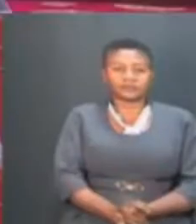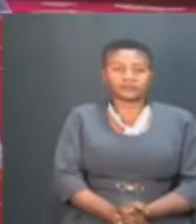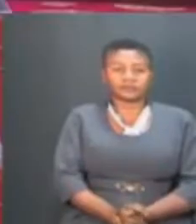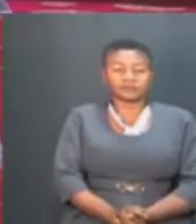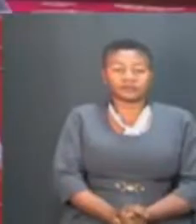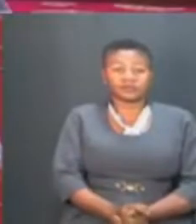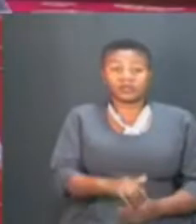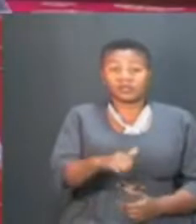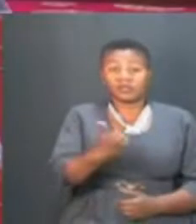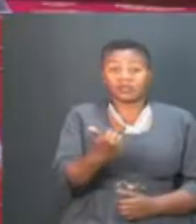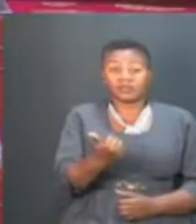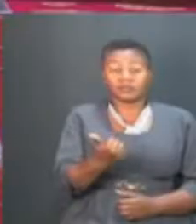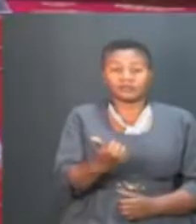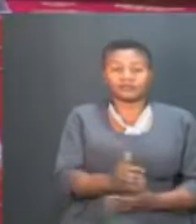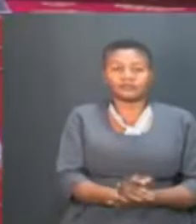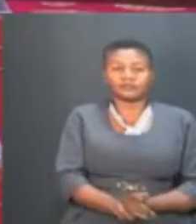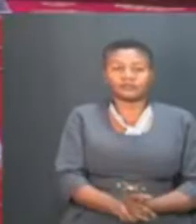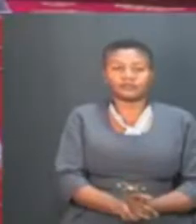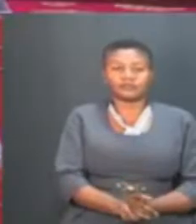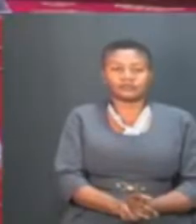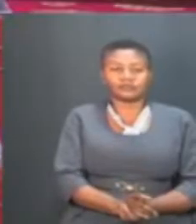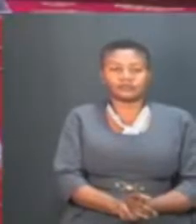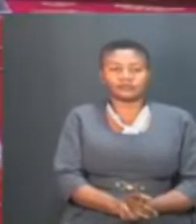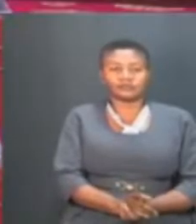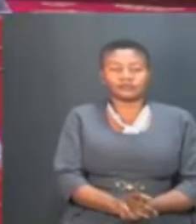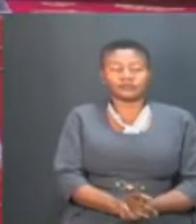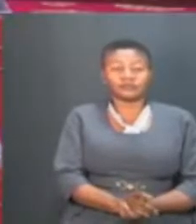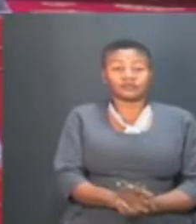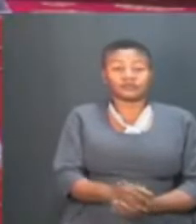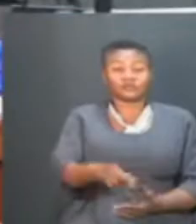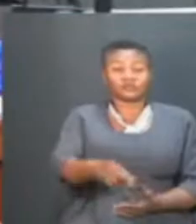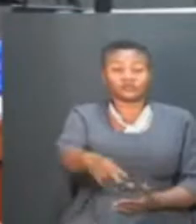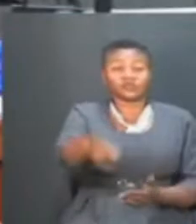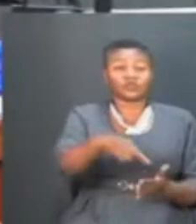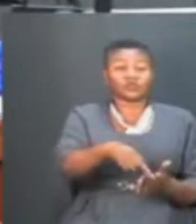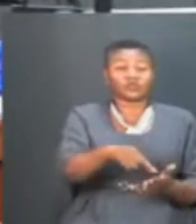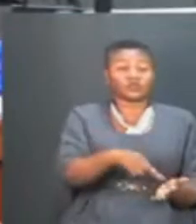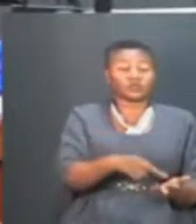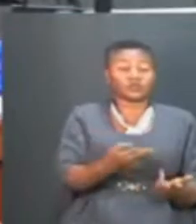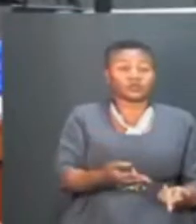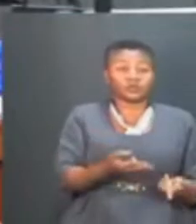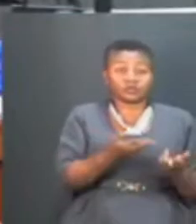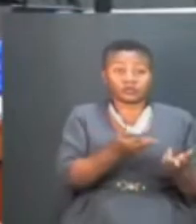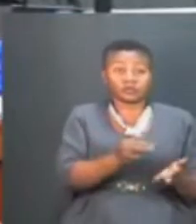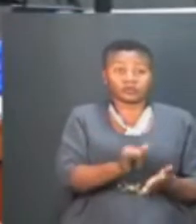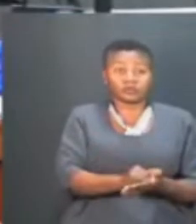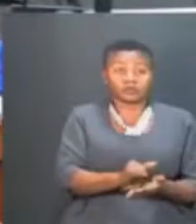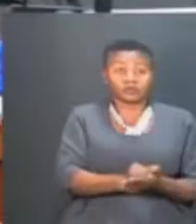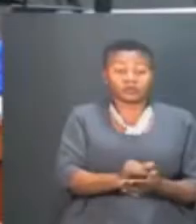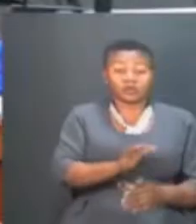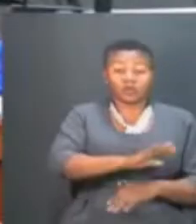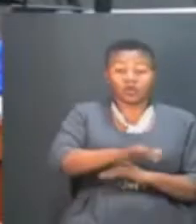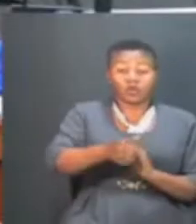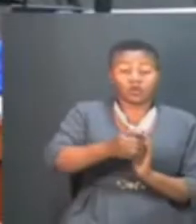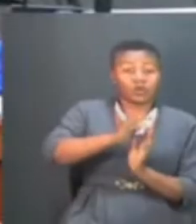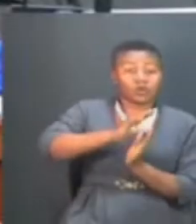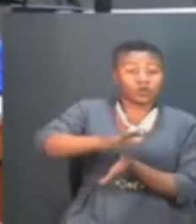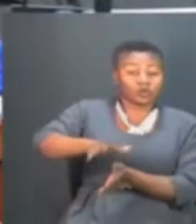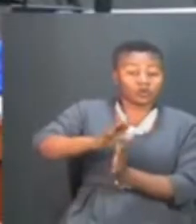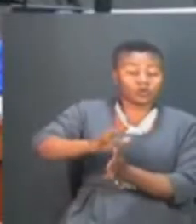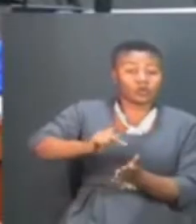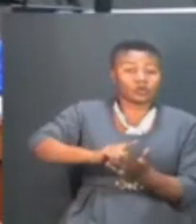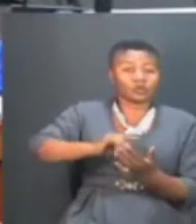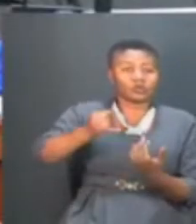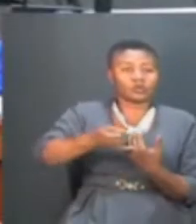Any further question? Yes. Okay, Please so do. the report recommended that all abandoned projects should be